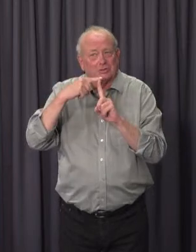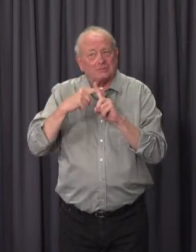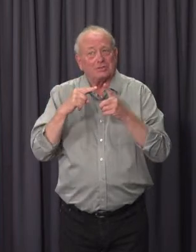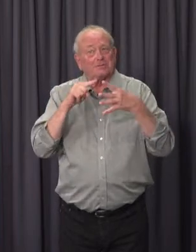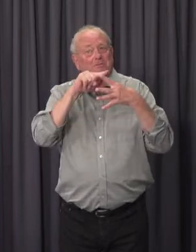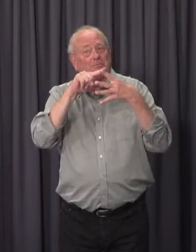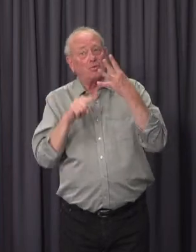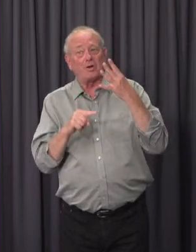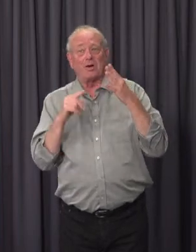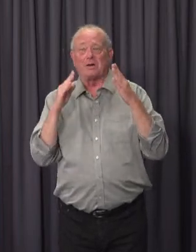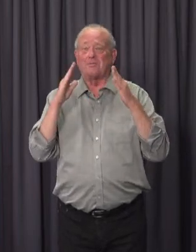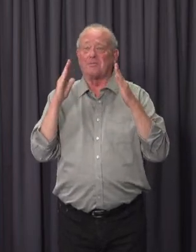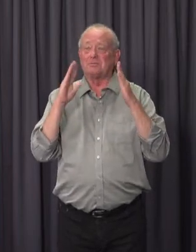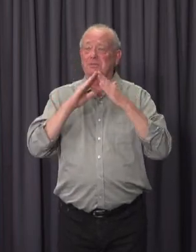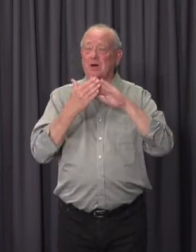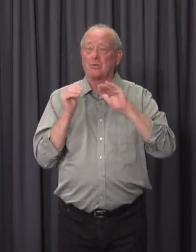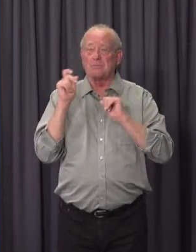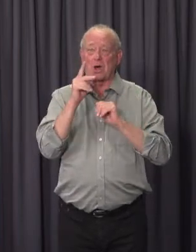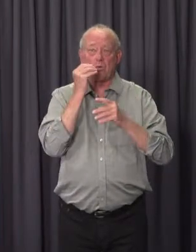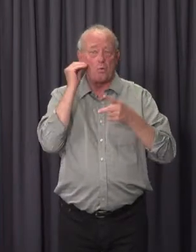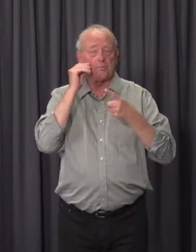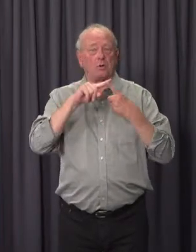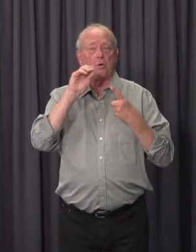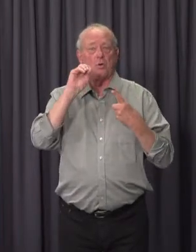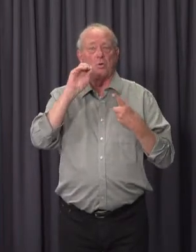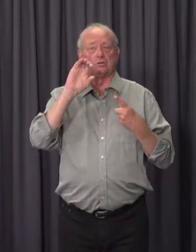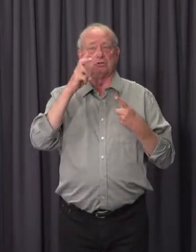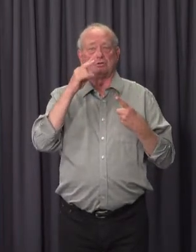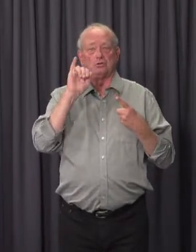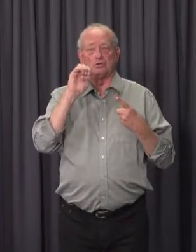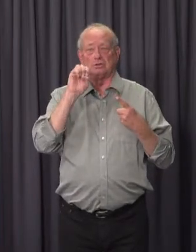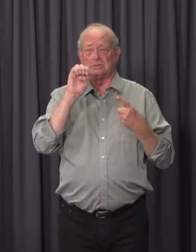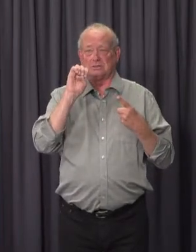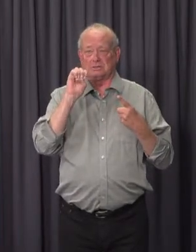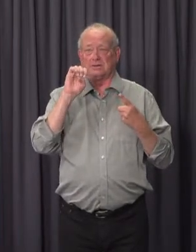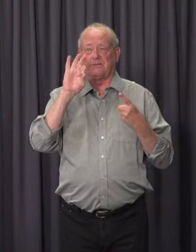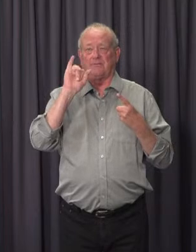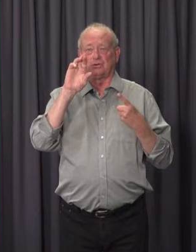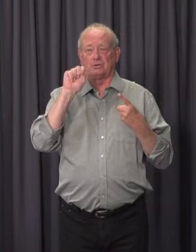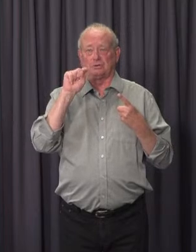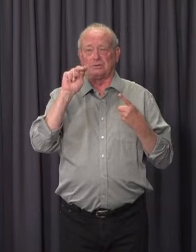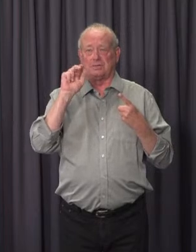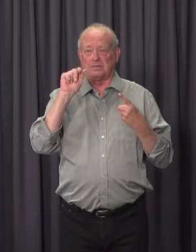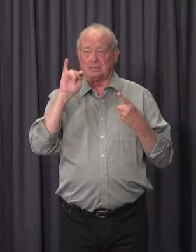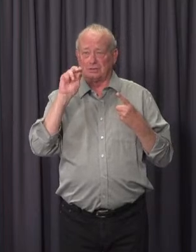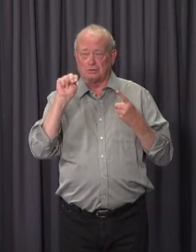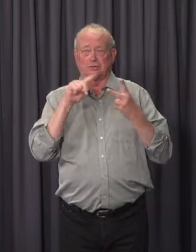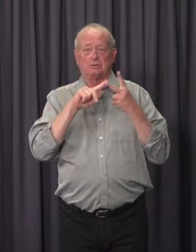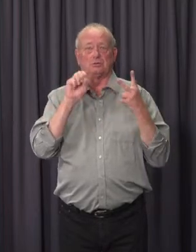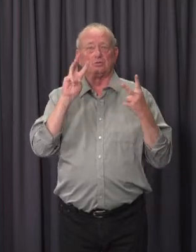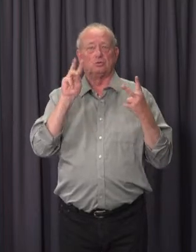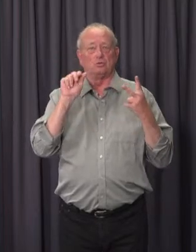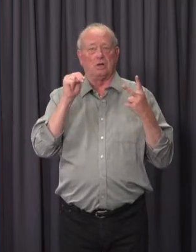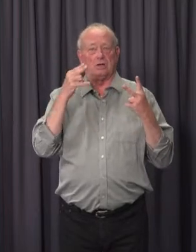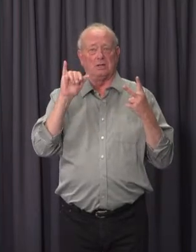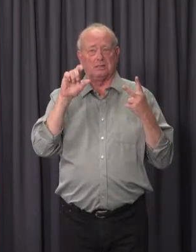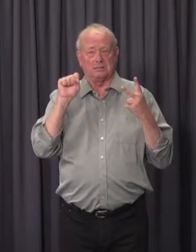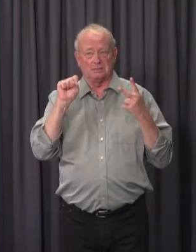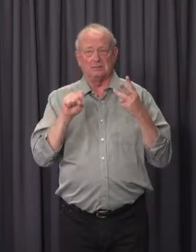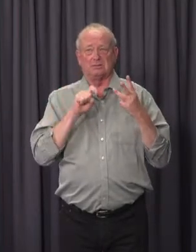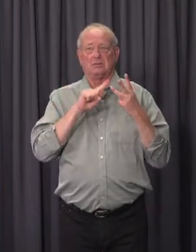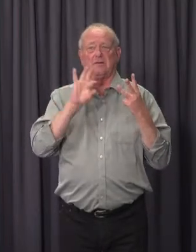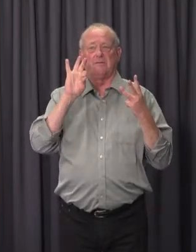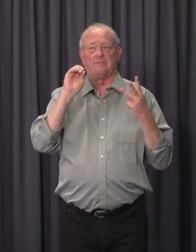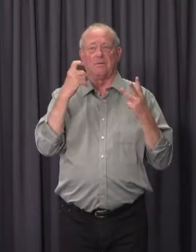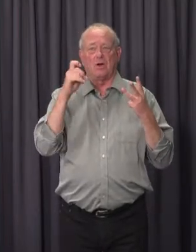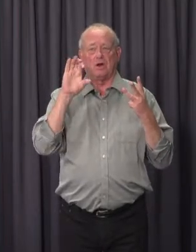Smoky are returning home. Residents of these communities should ensure they are closely following their local authorities' re-entry instructions